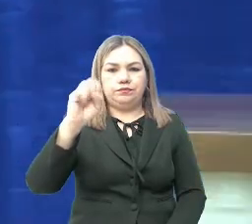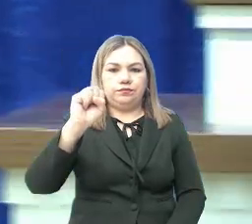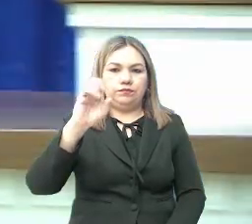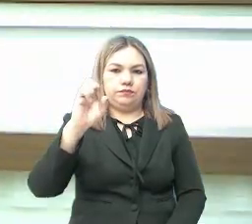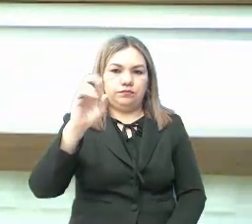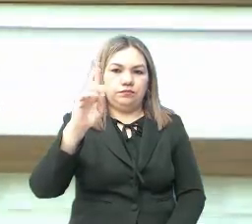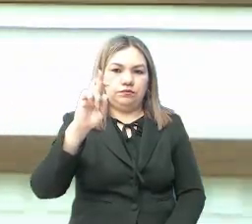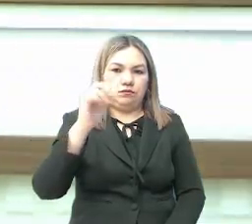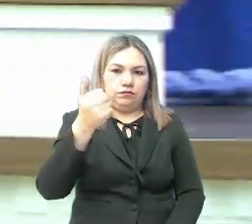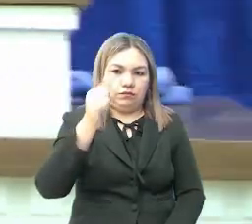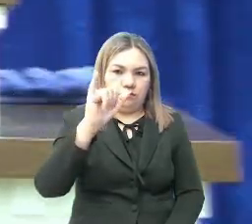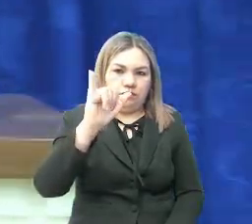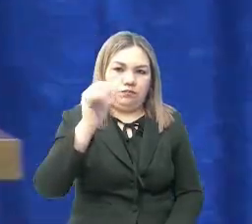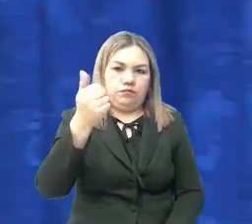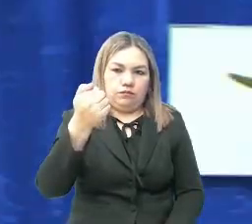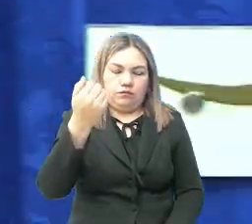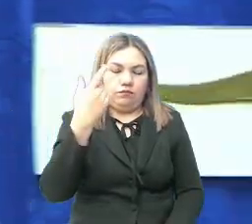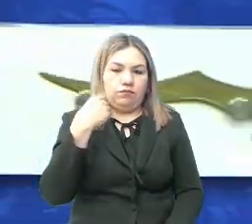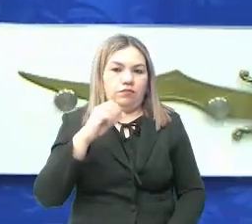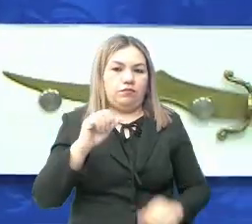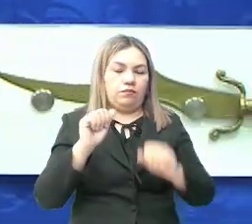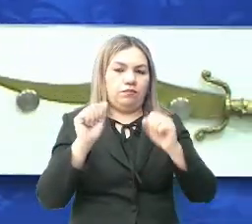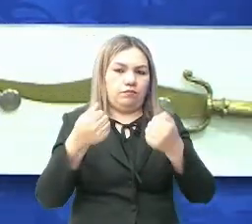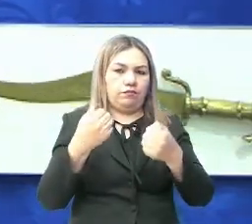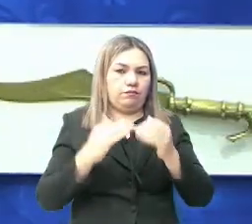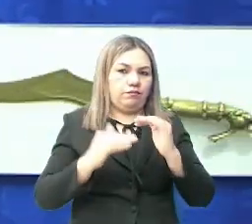Misery in high level.